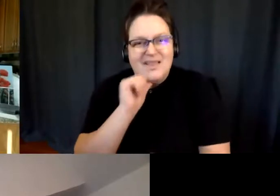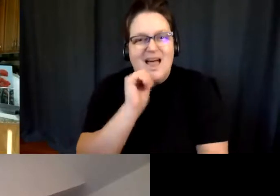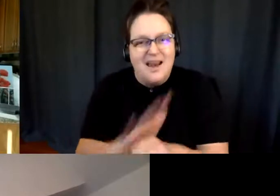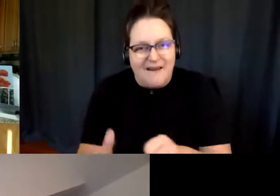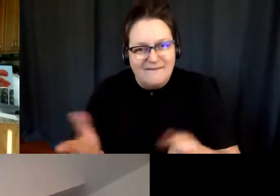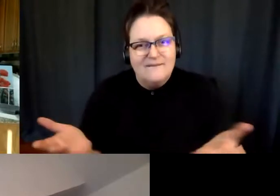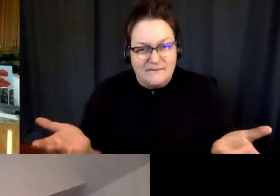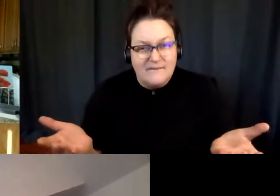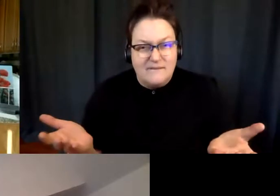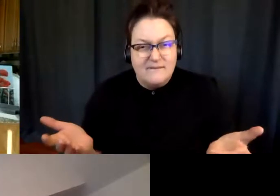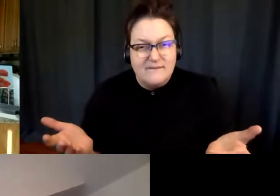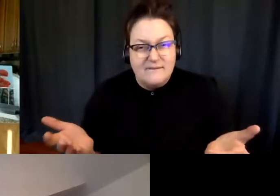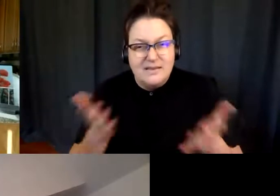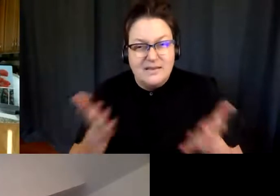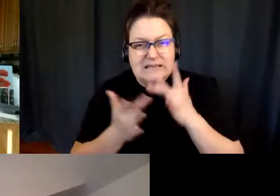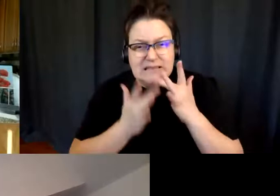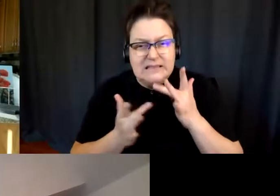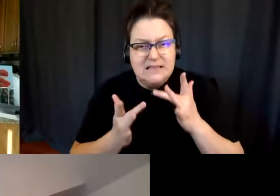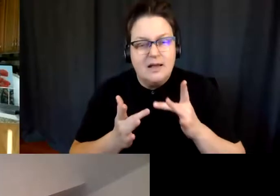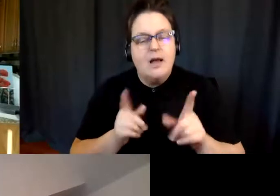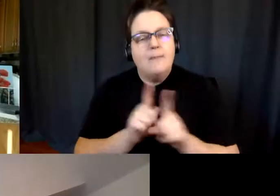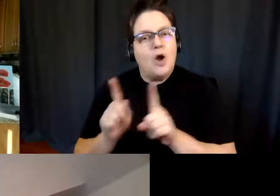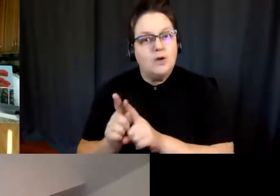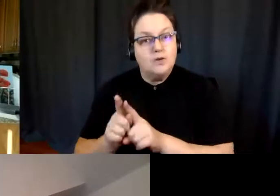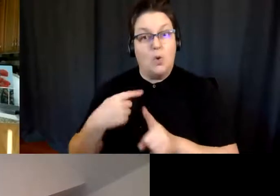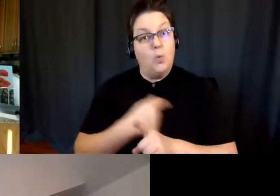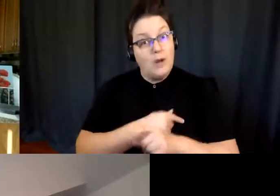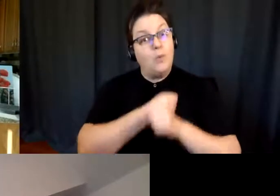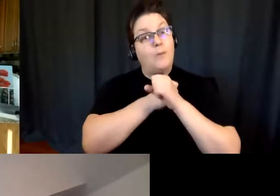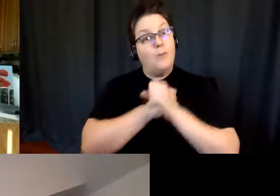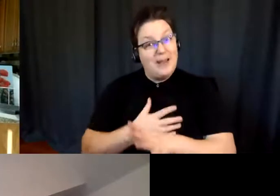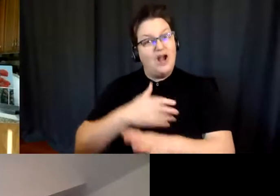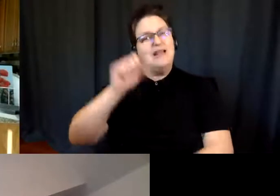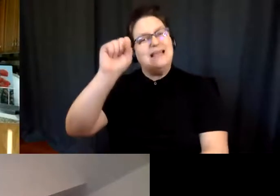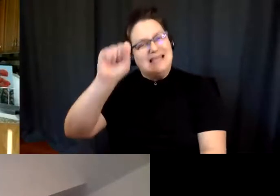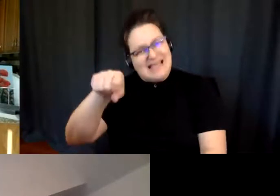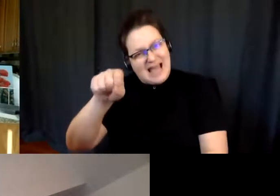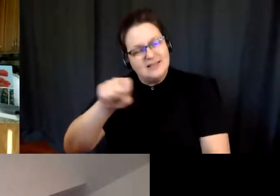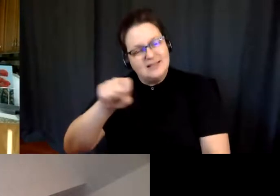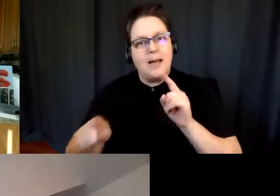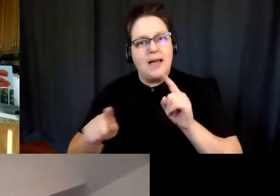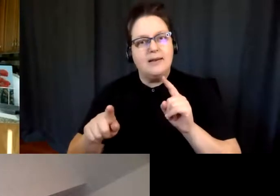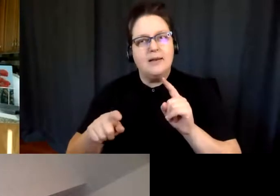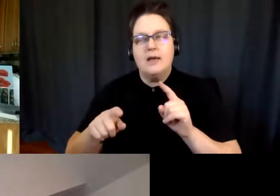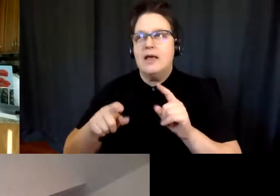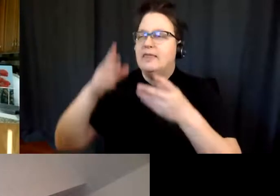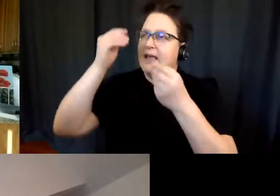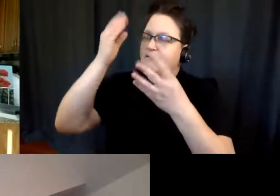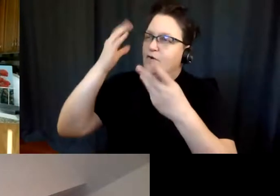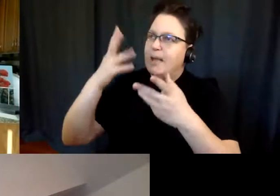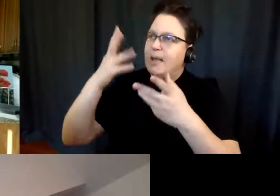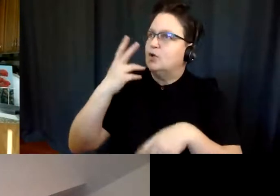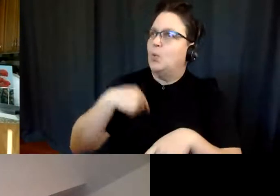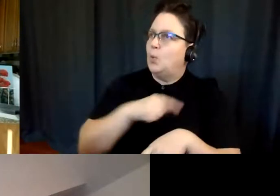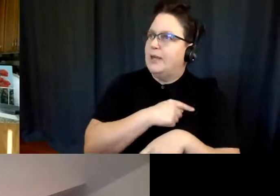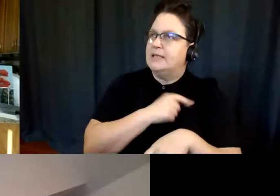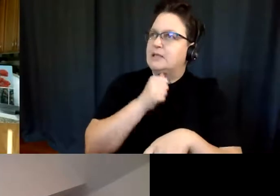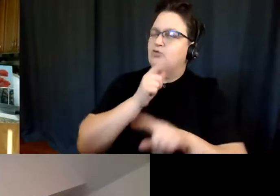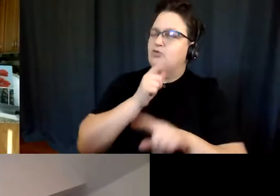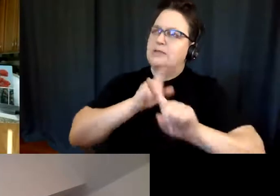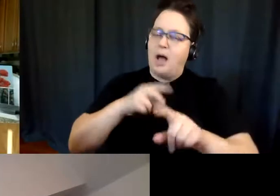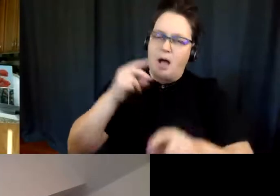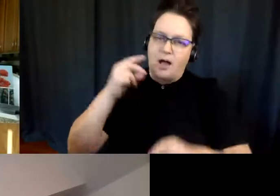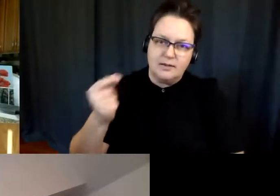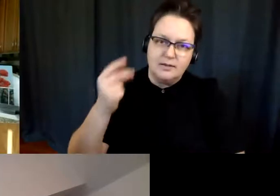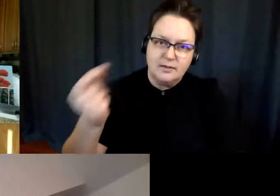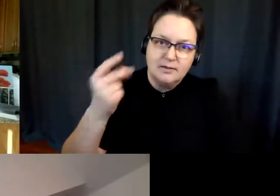But part of it is also that we were prepared. It's just how we listen to the information. So I remember